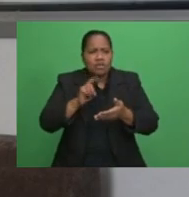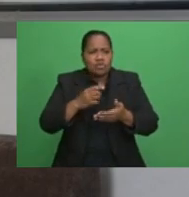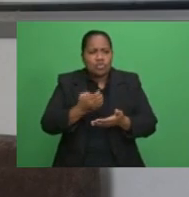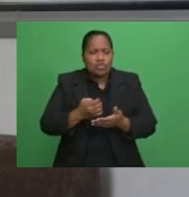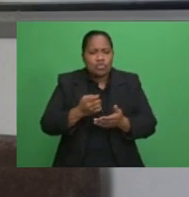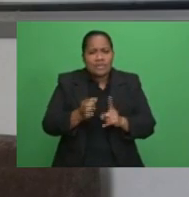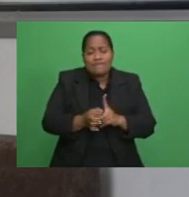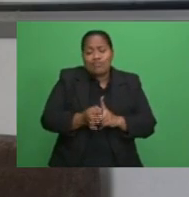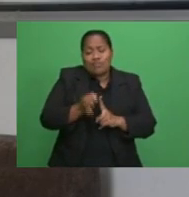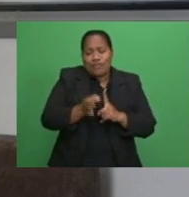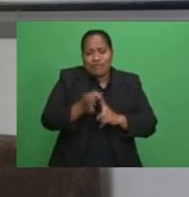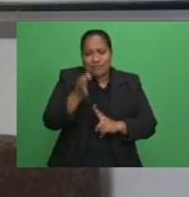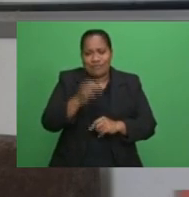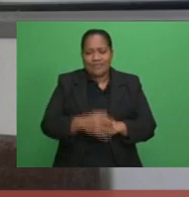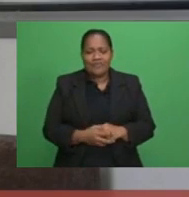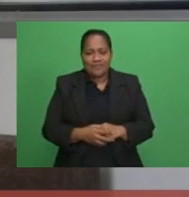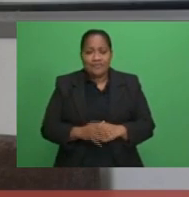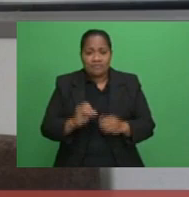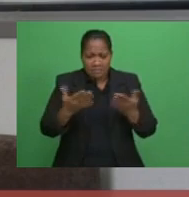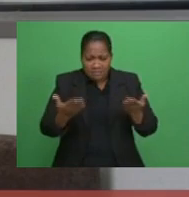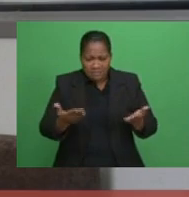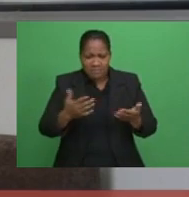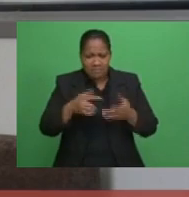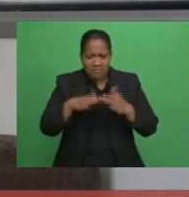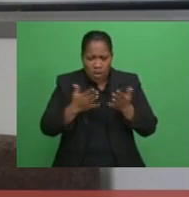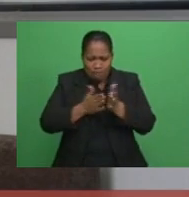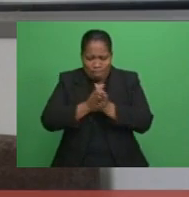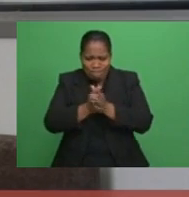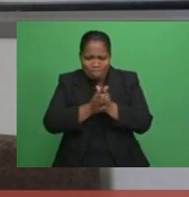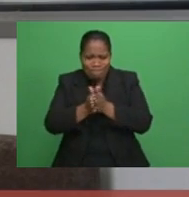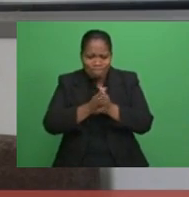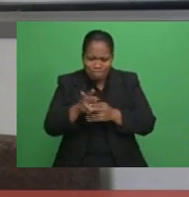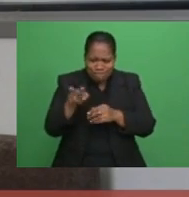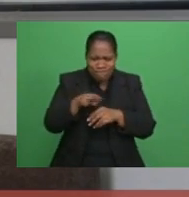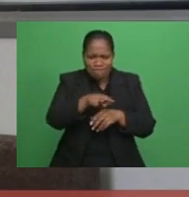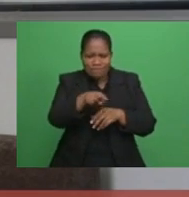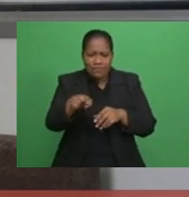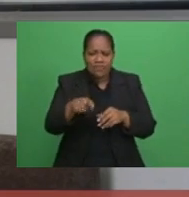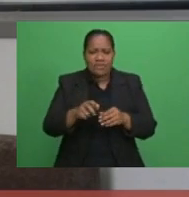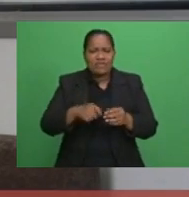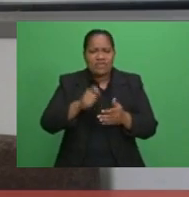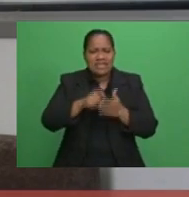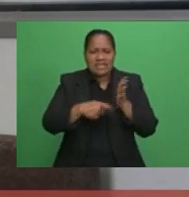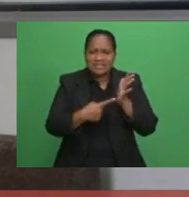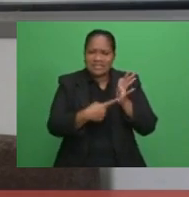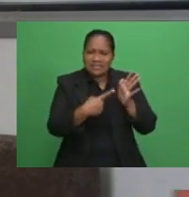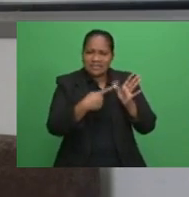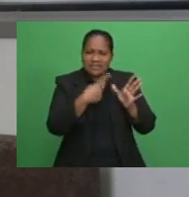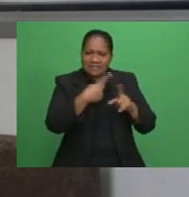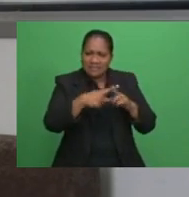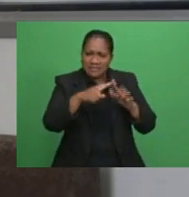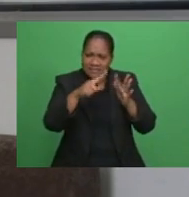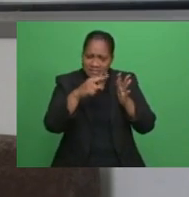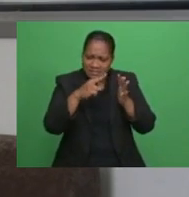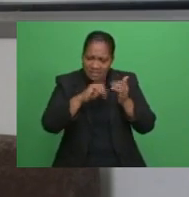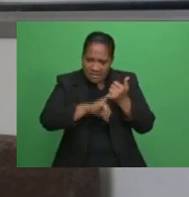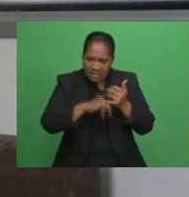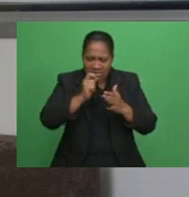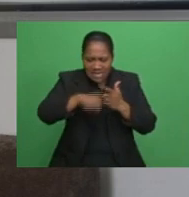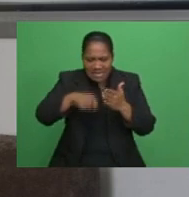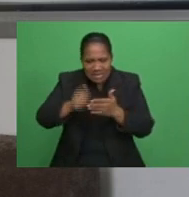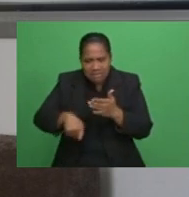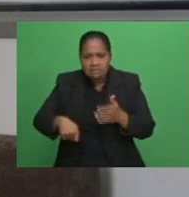is obviously going to be looking forward to some relief from import duties and taxes. This will allow tourism